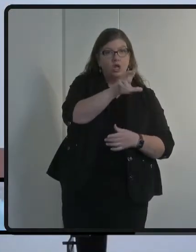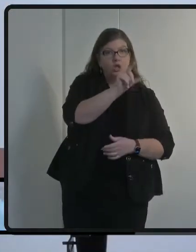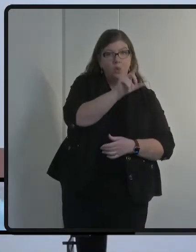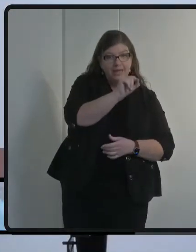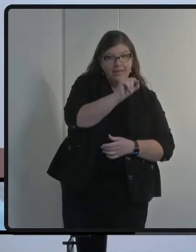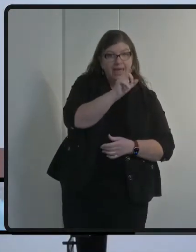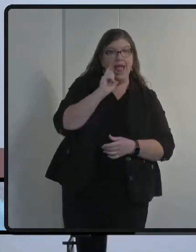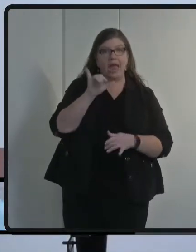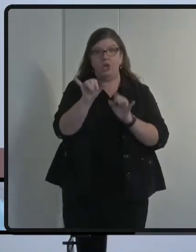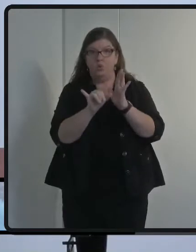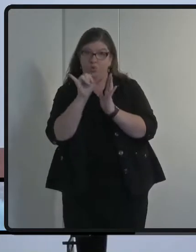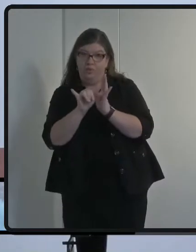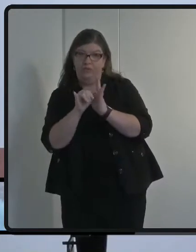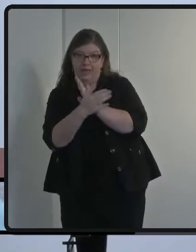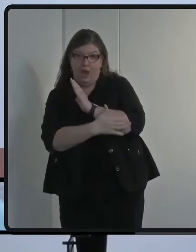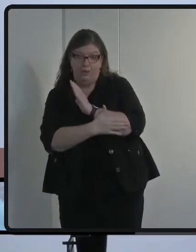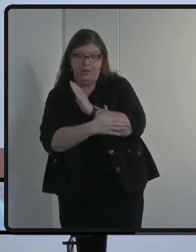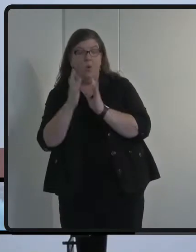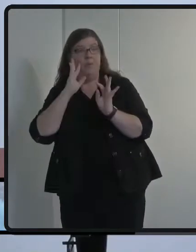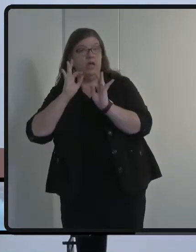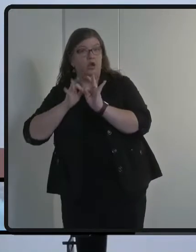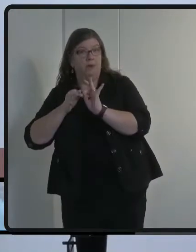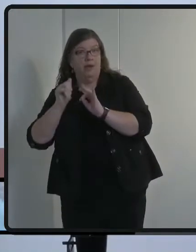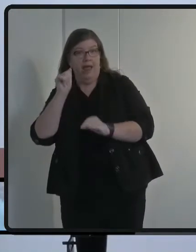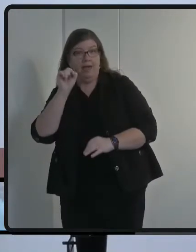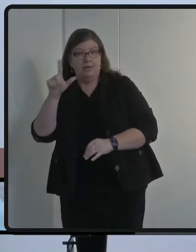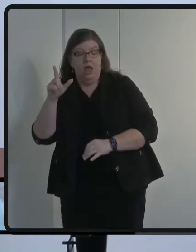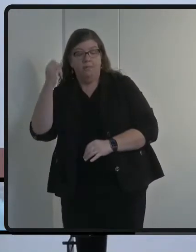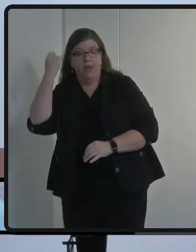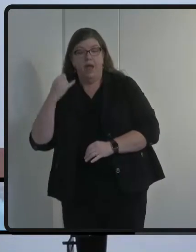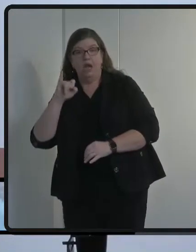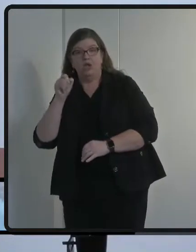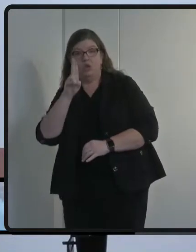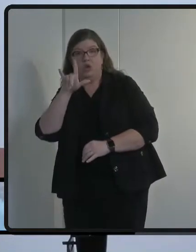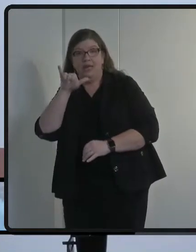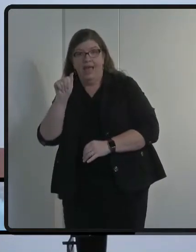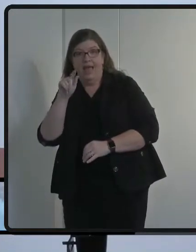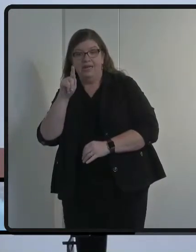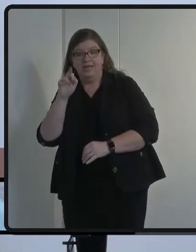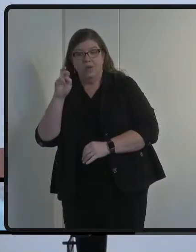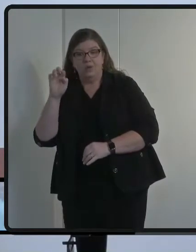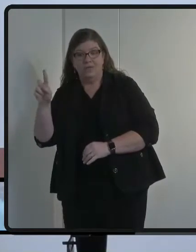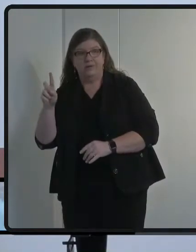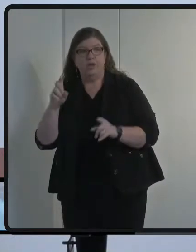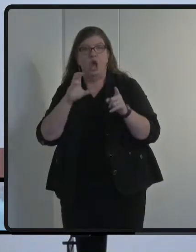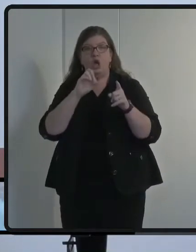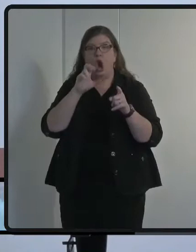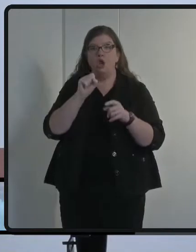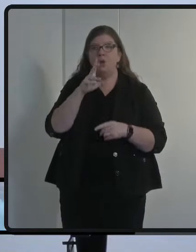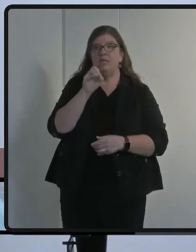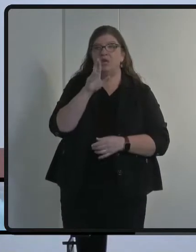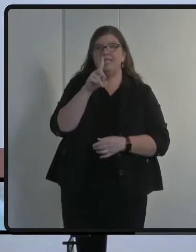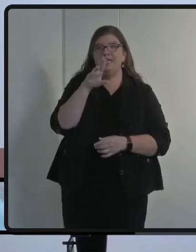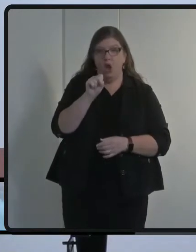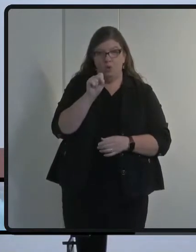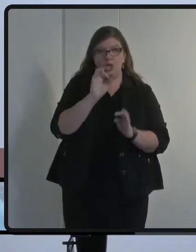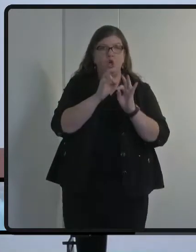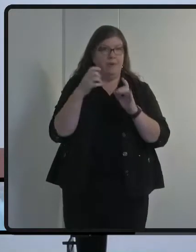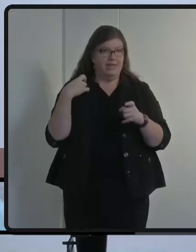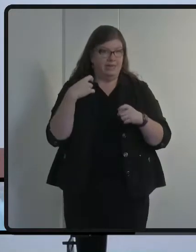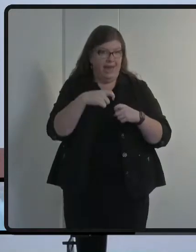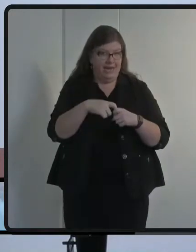county's YouTube page. The meeting is being interpreted in American Sign Language by Julia Townsend. Carlos Saracito is interpreting this press conference